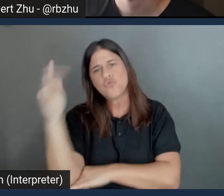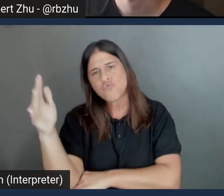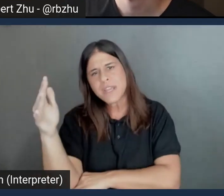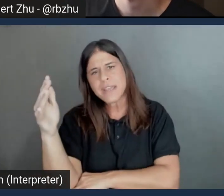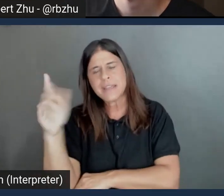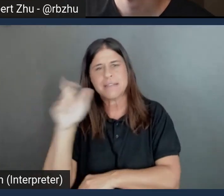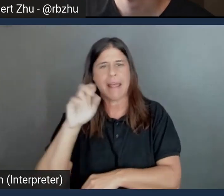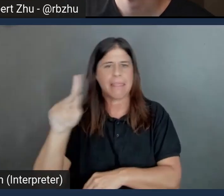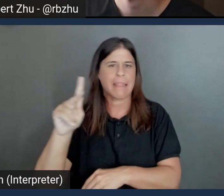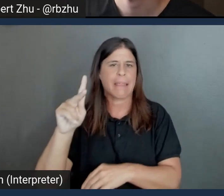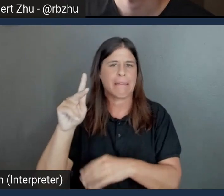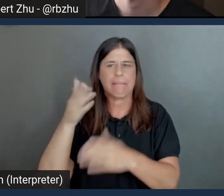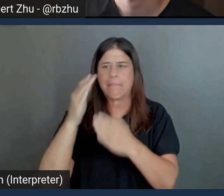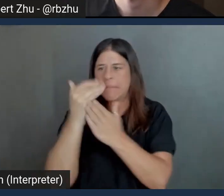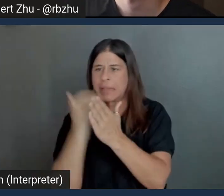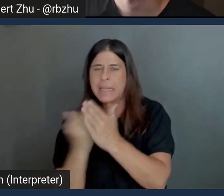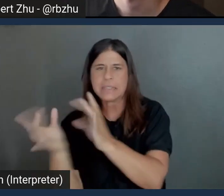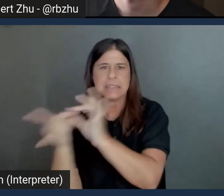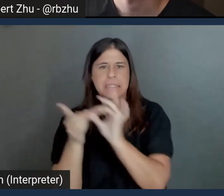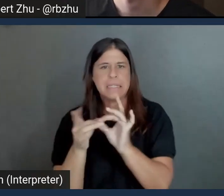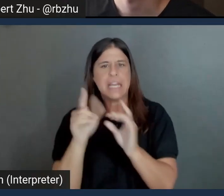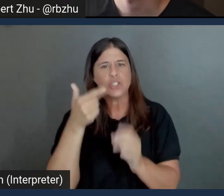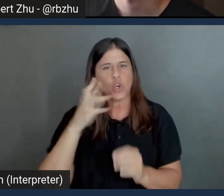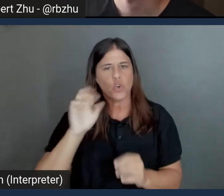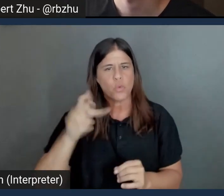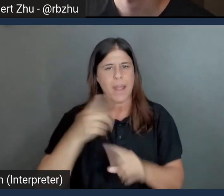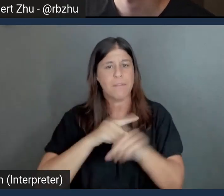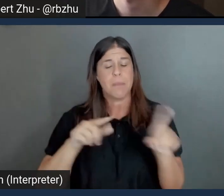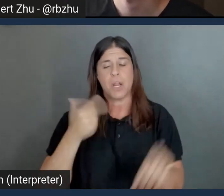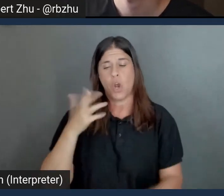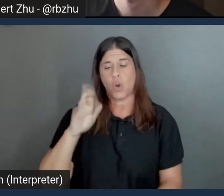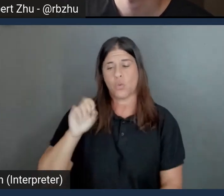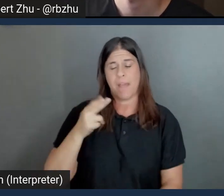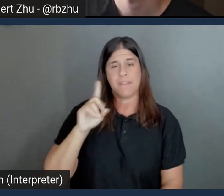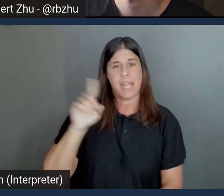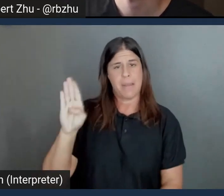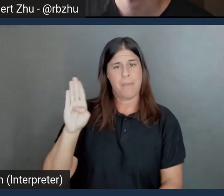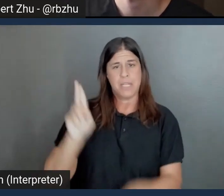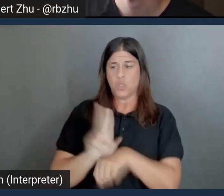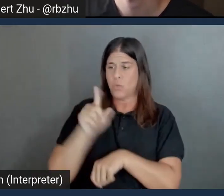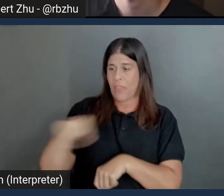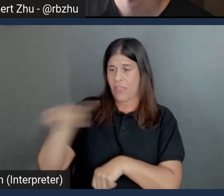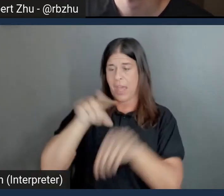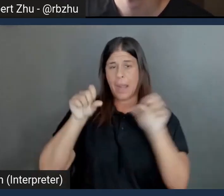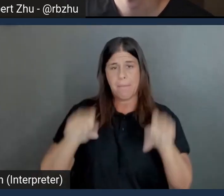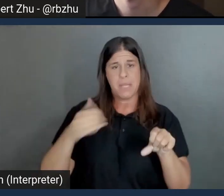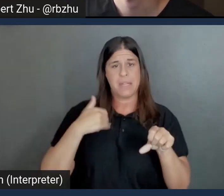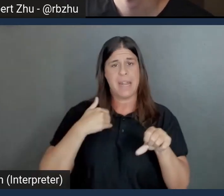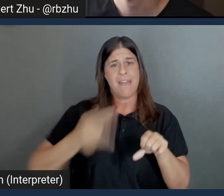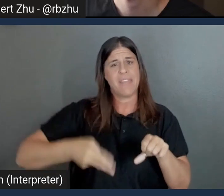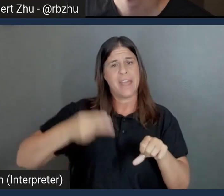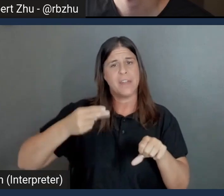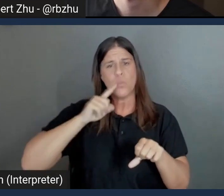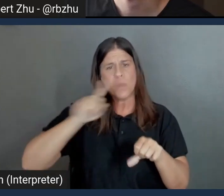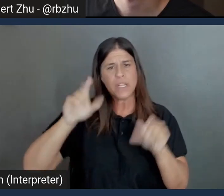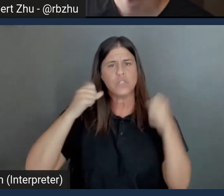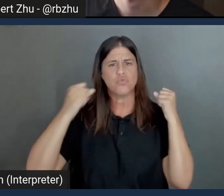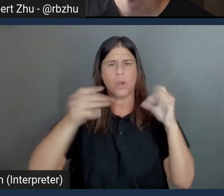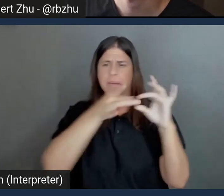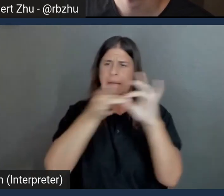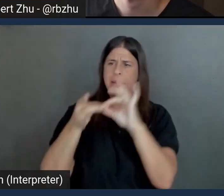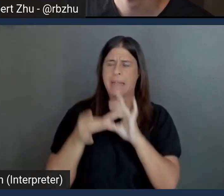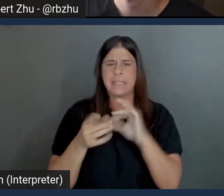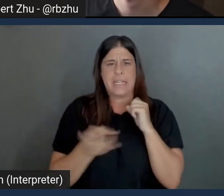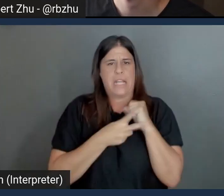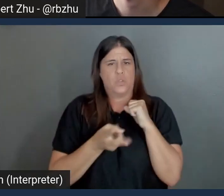are a type of graph. What a graph database is it takes that ability to have those highly connected data sets, and it stores them in such